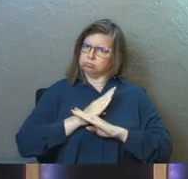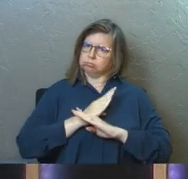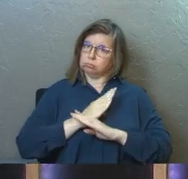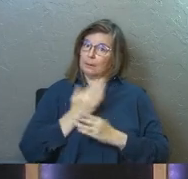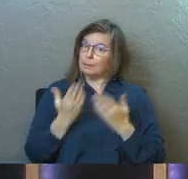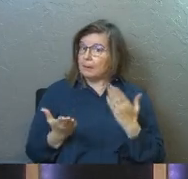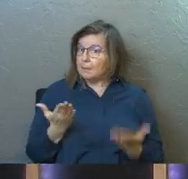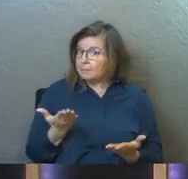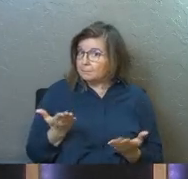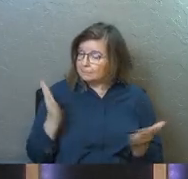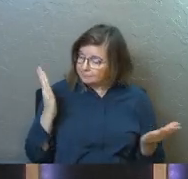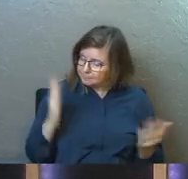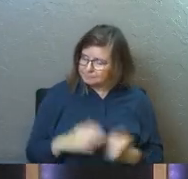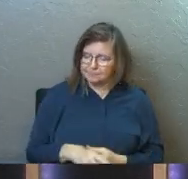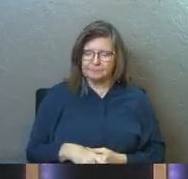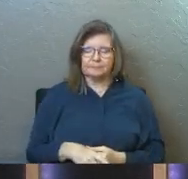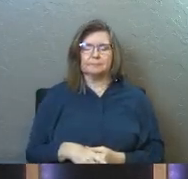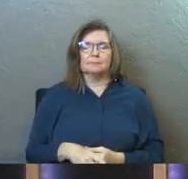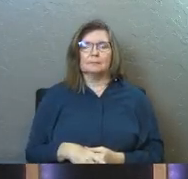Maybe.